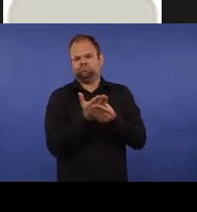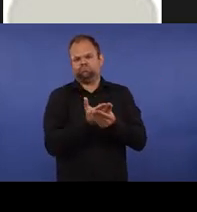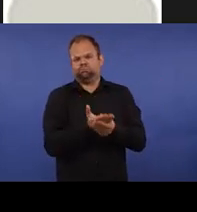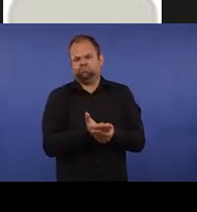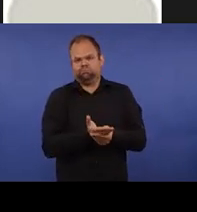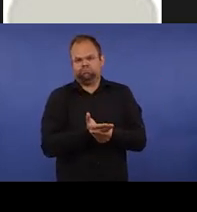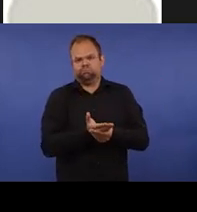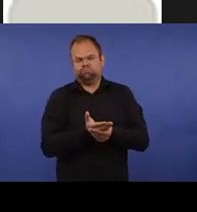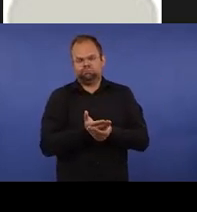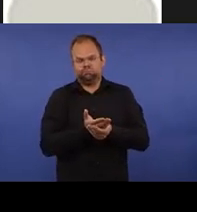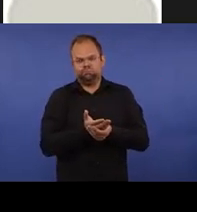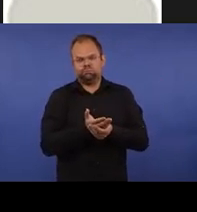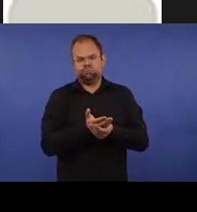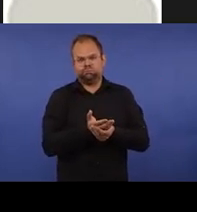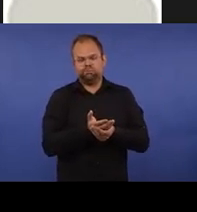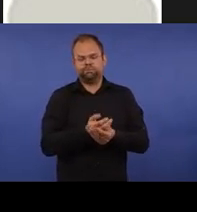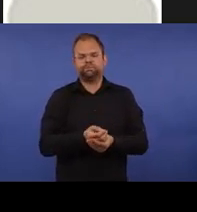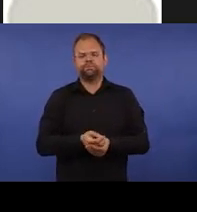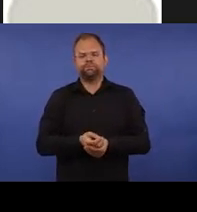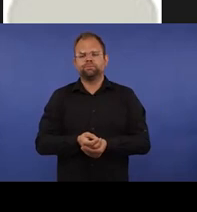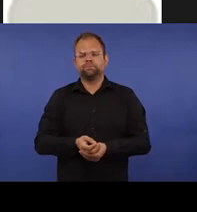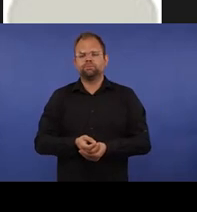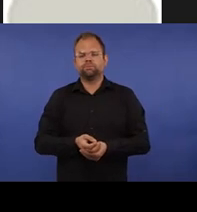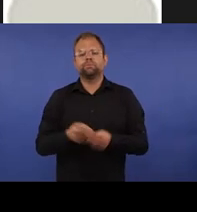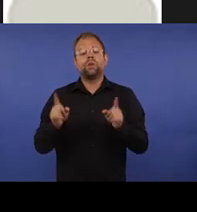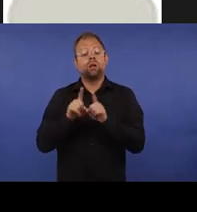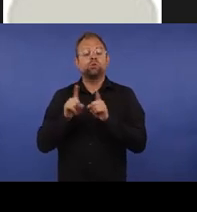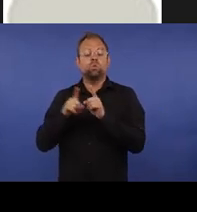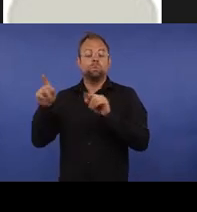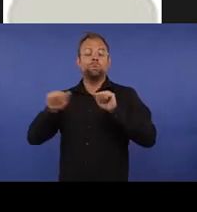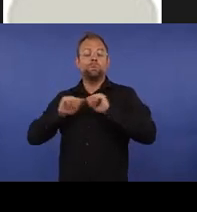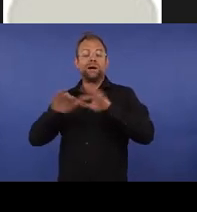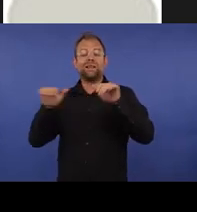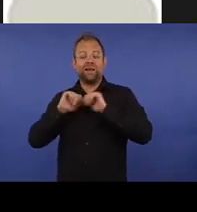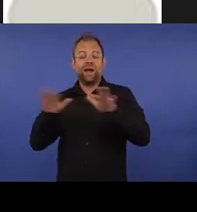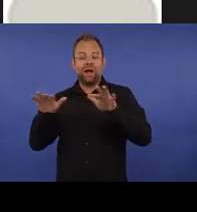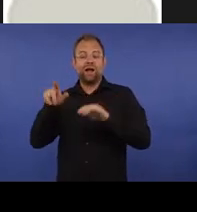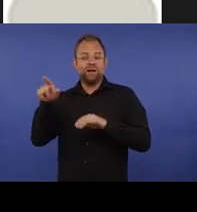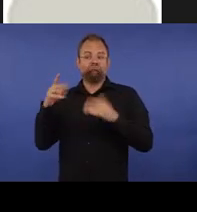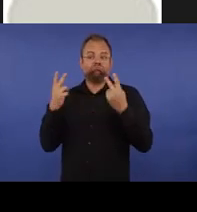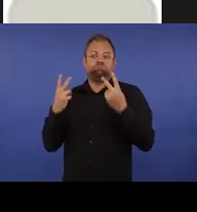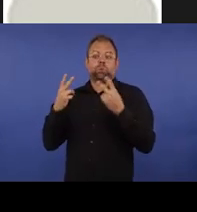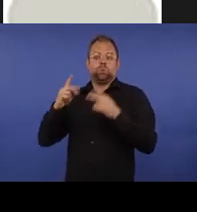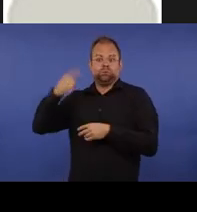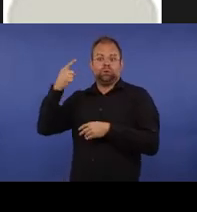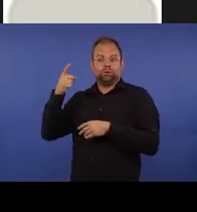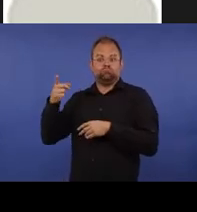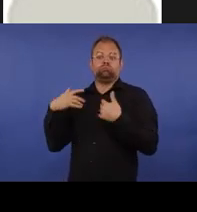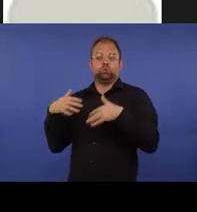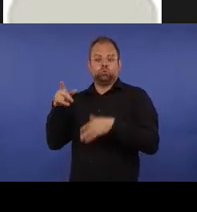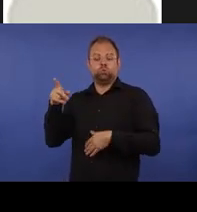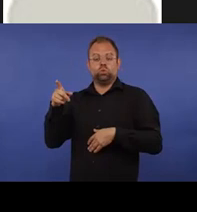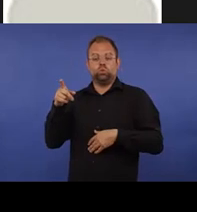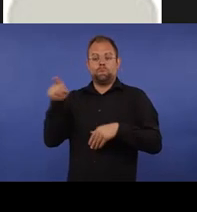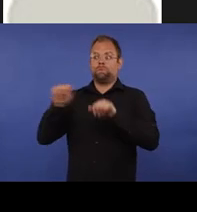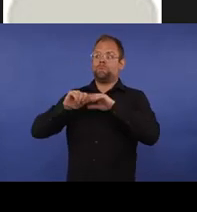it's a mean to communicate with the persons with disabilities, and it should